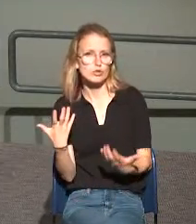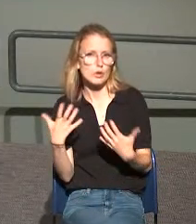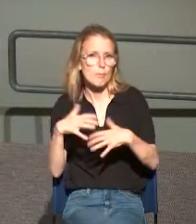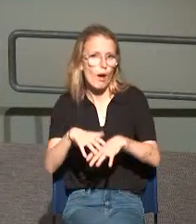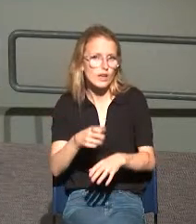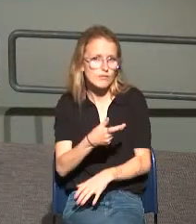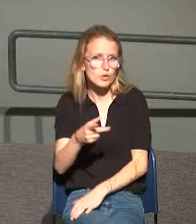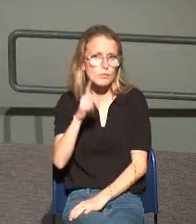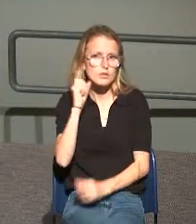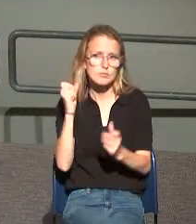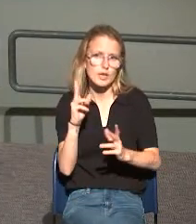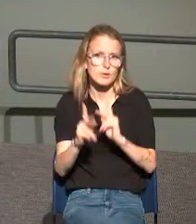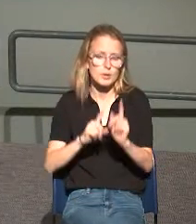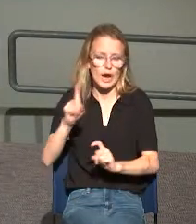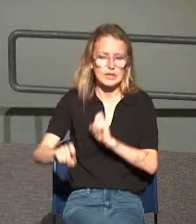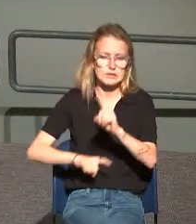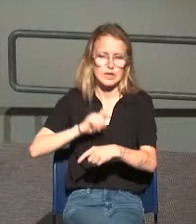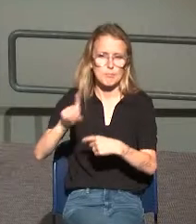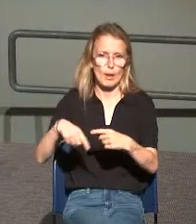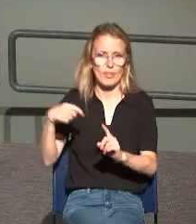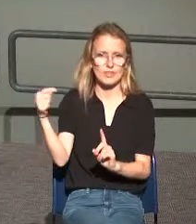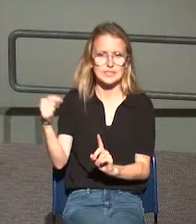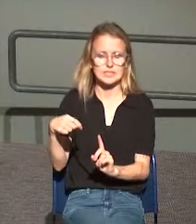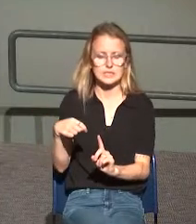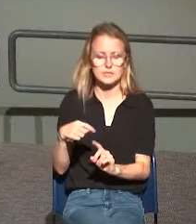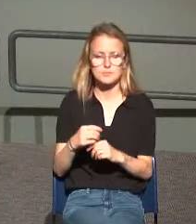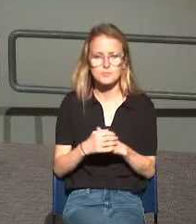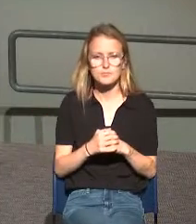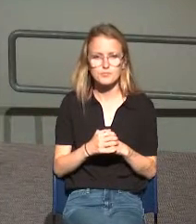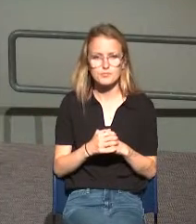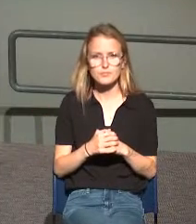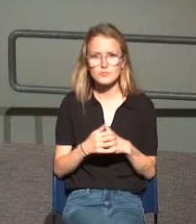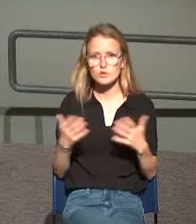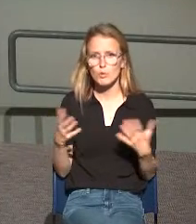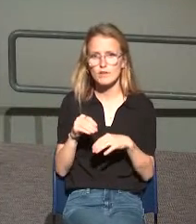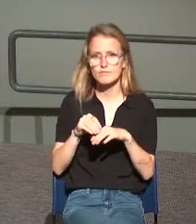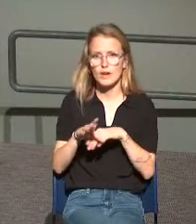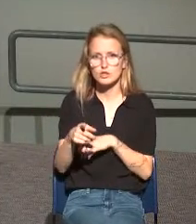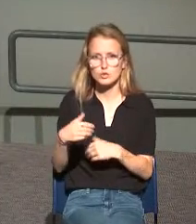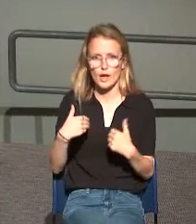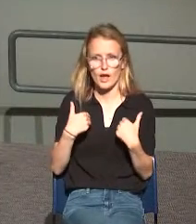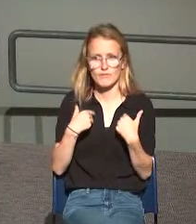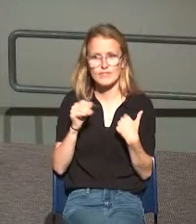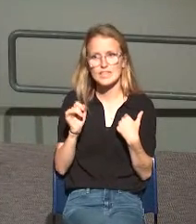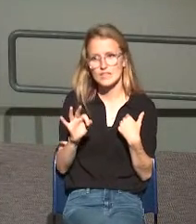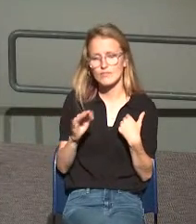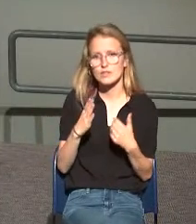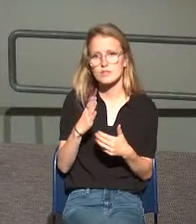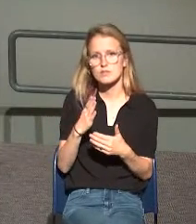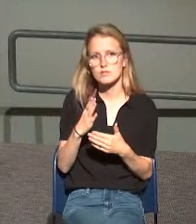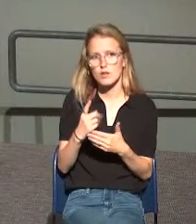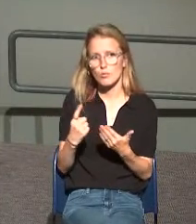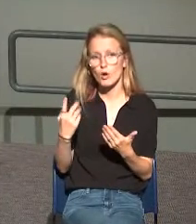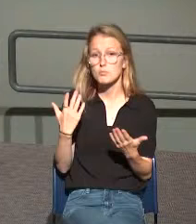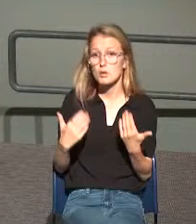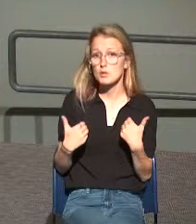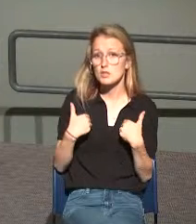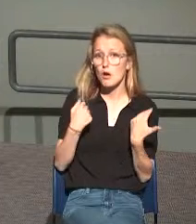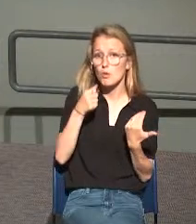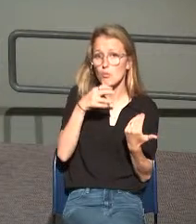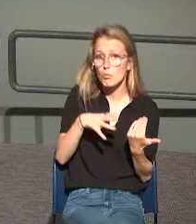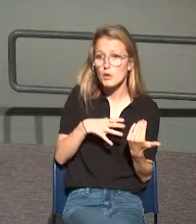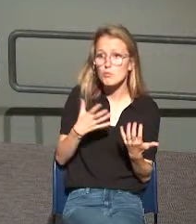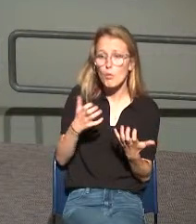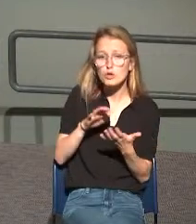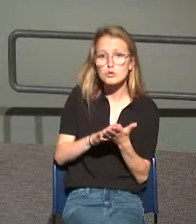lot of people asking about this, which is, what advice would you have if there's someone, whether it's a younger woman that wants